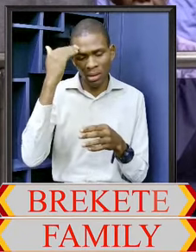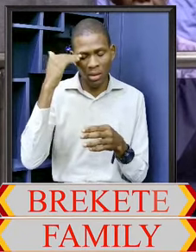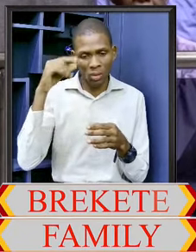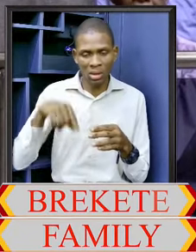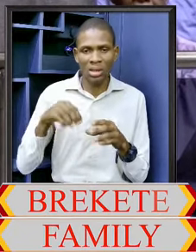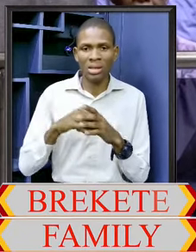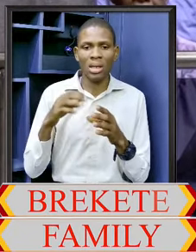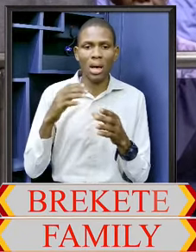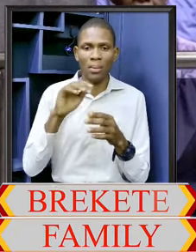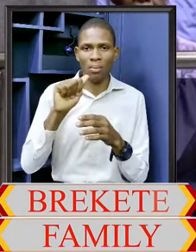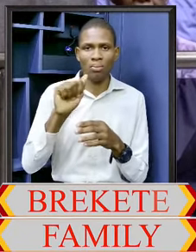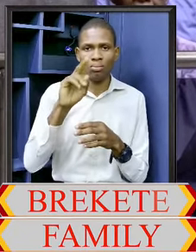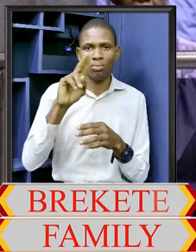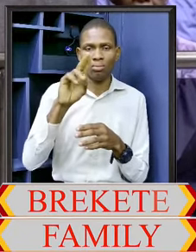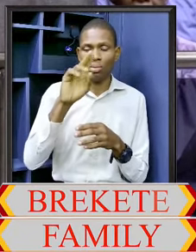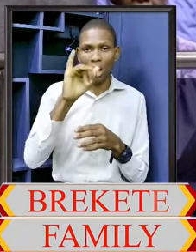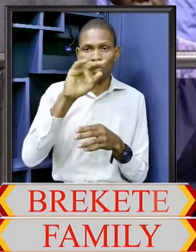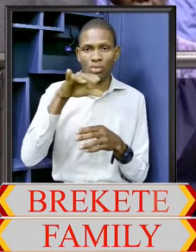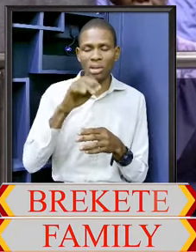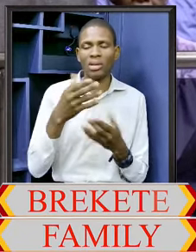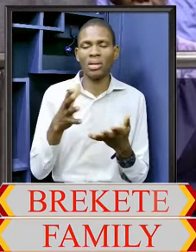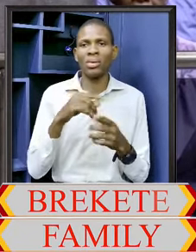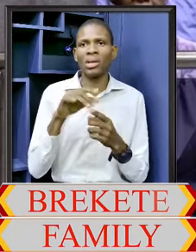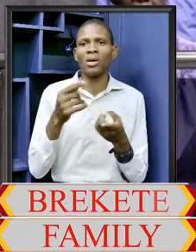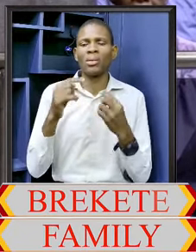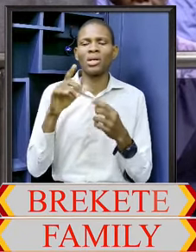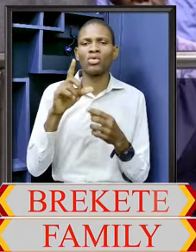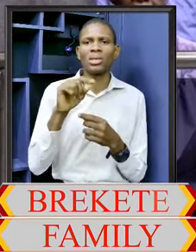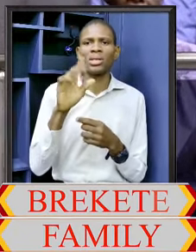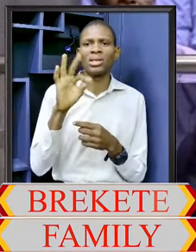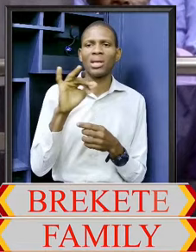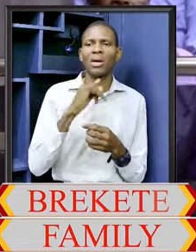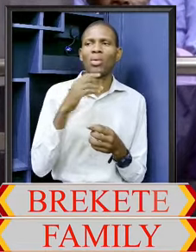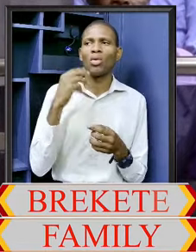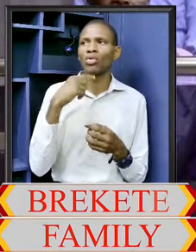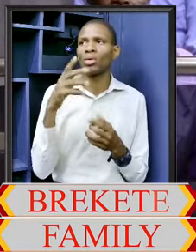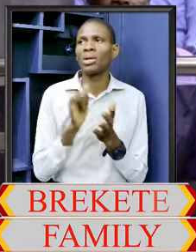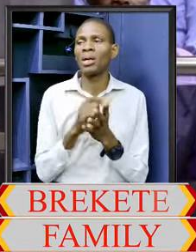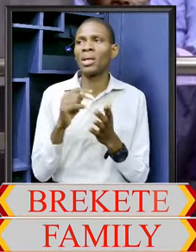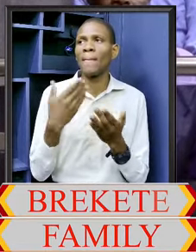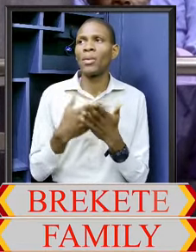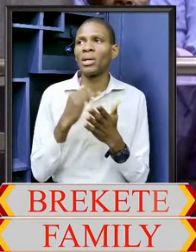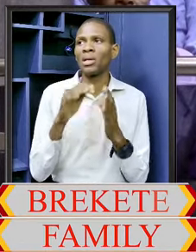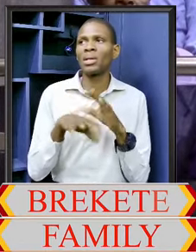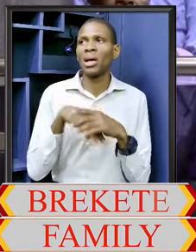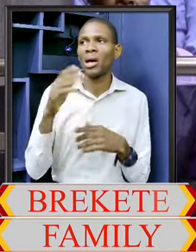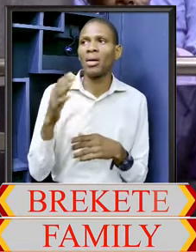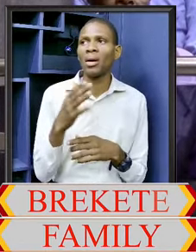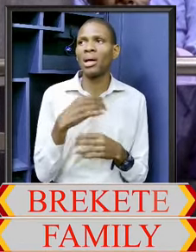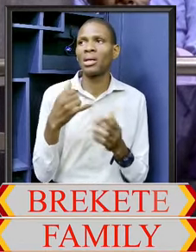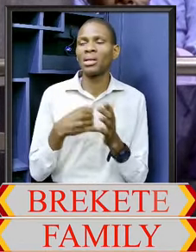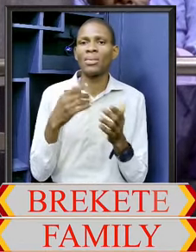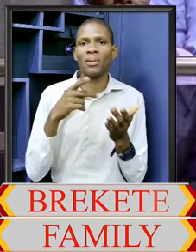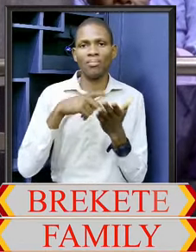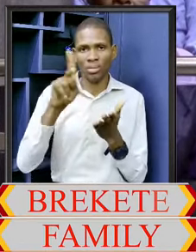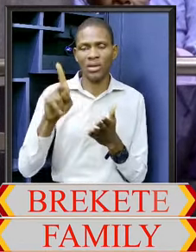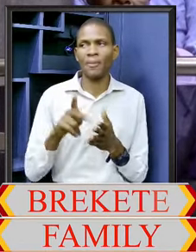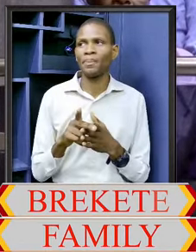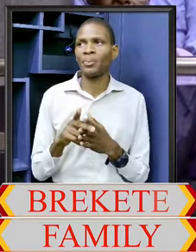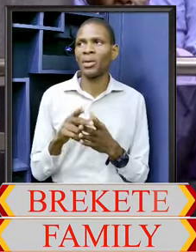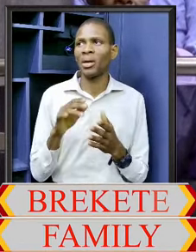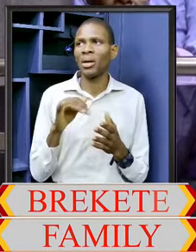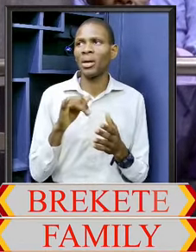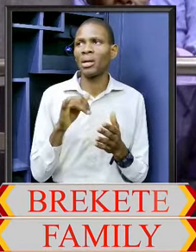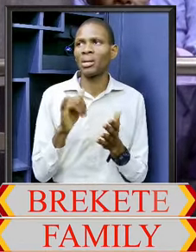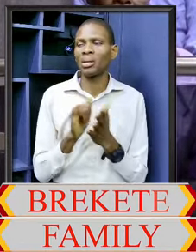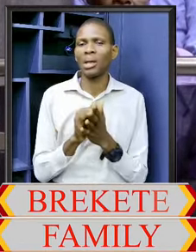So when I came here in 2019, I was told that the money is out and it has been paid. Then